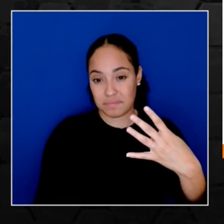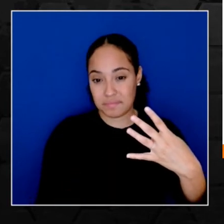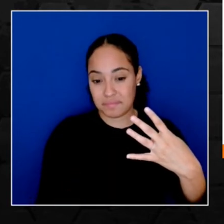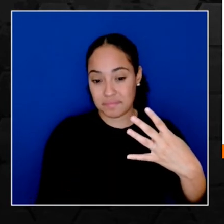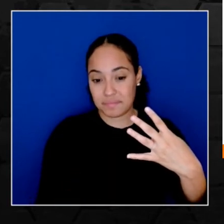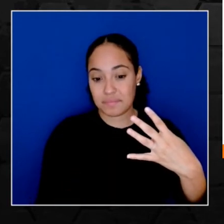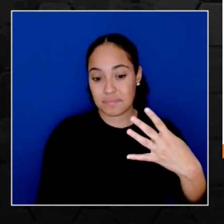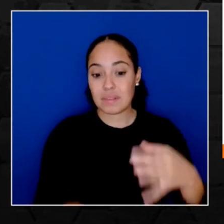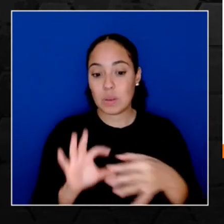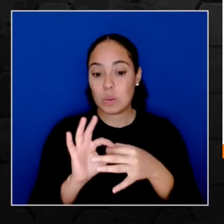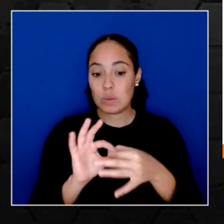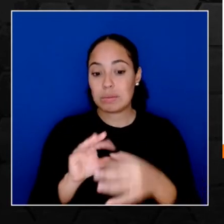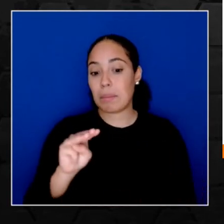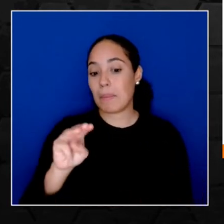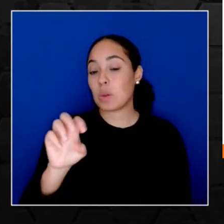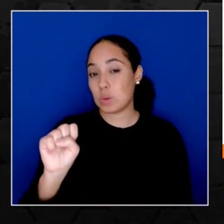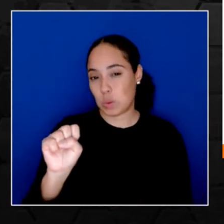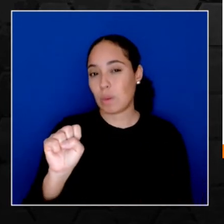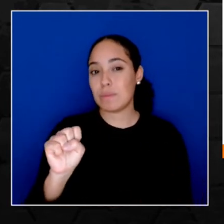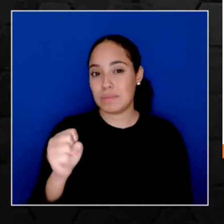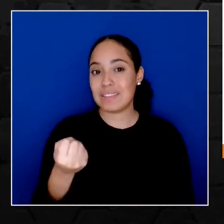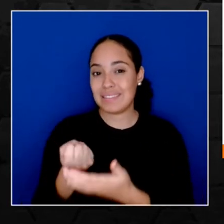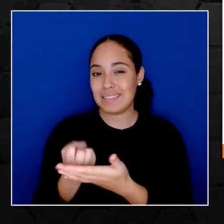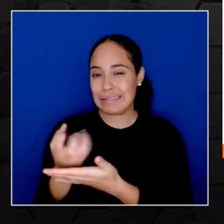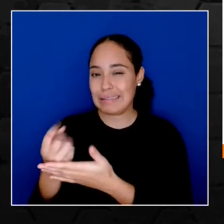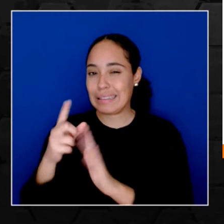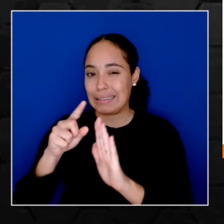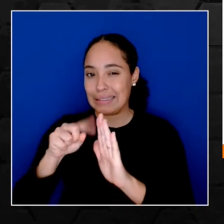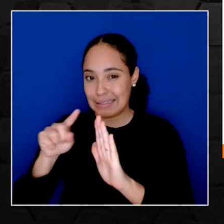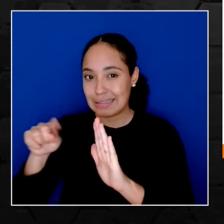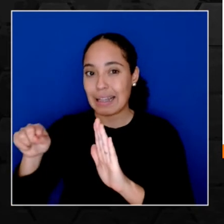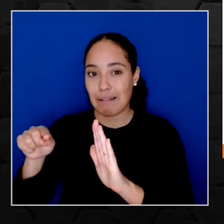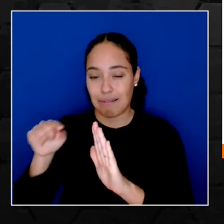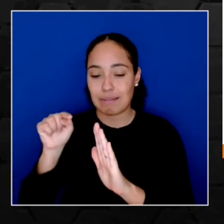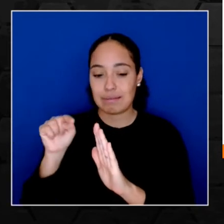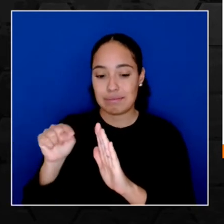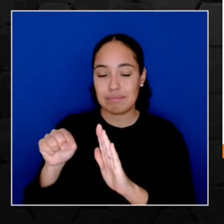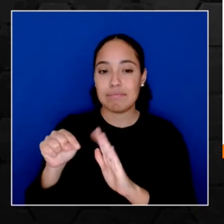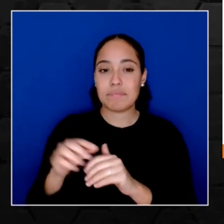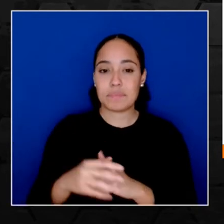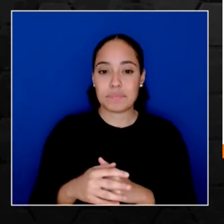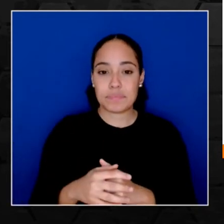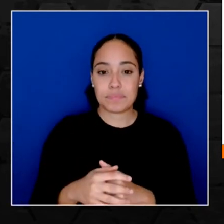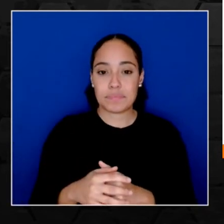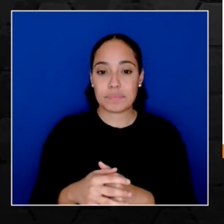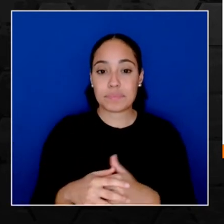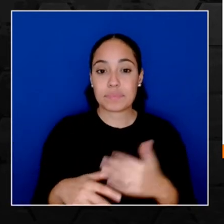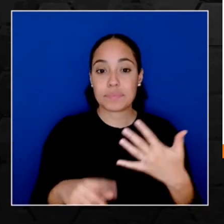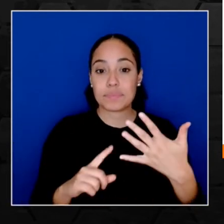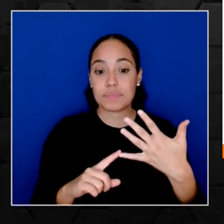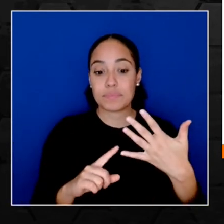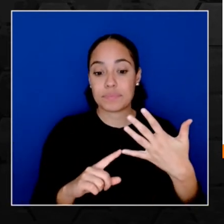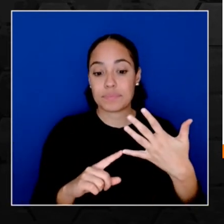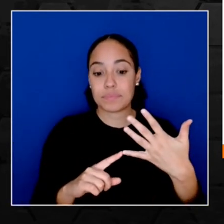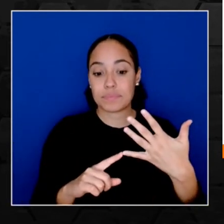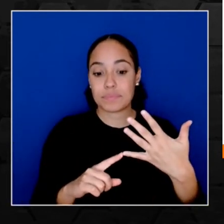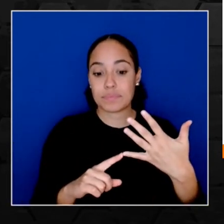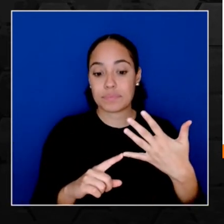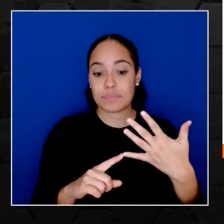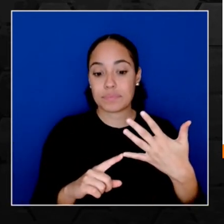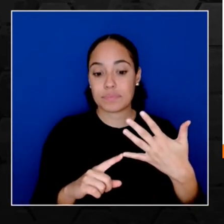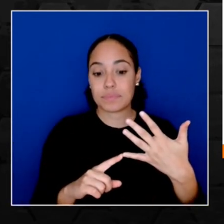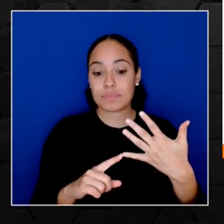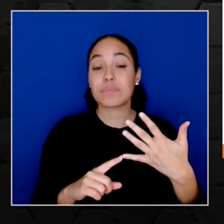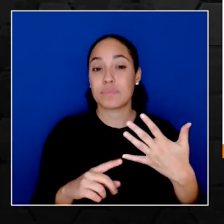tool. And if you want, you can explore it. It is on the TensorFlow YouTube channel if you want to explore on that part. And we also working on security and